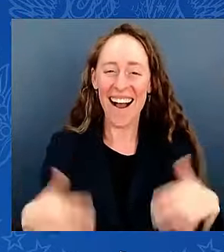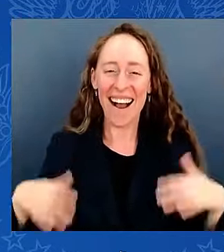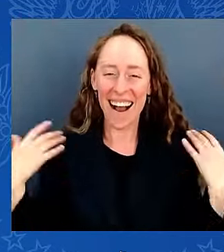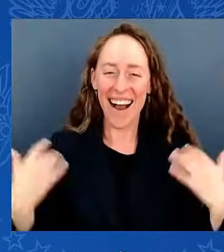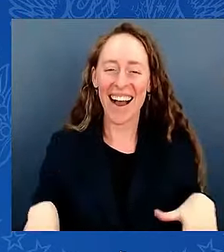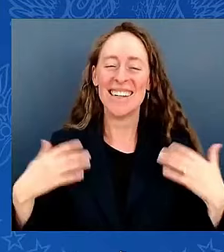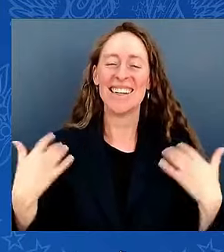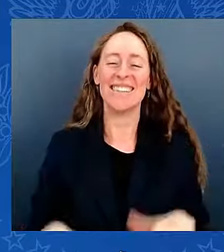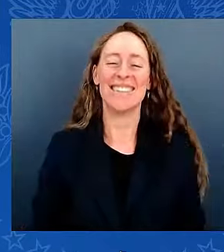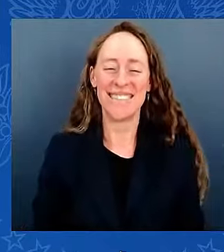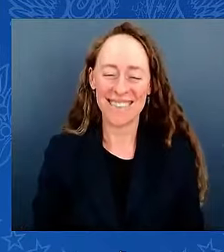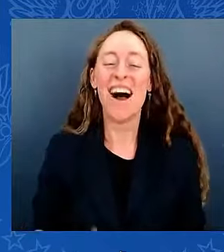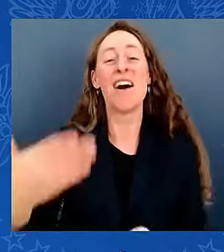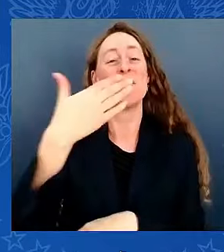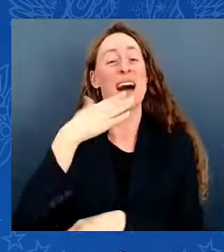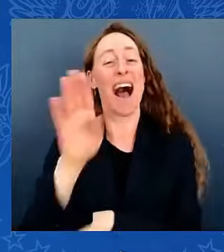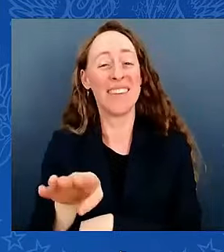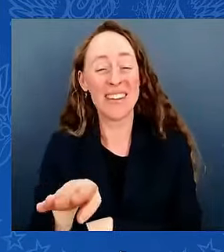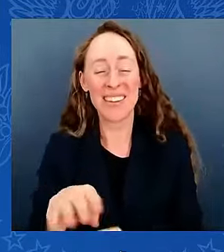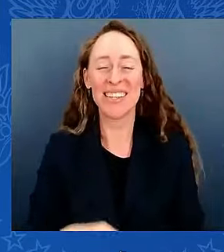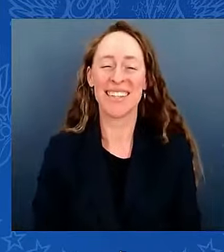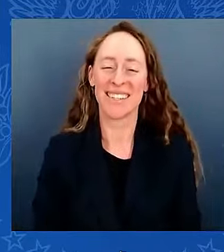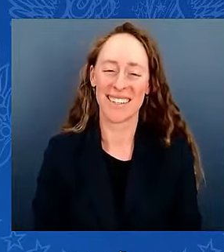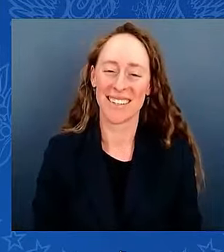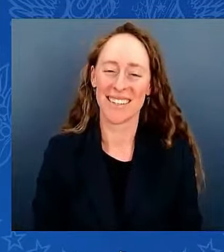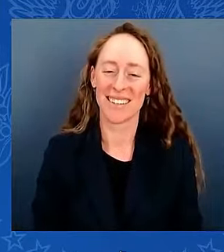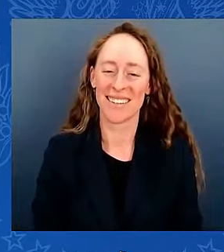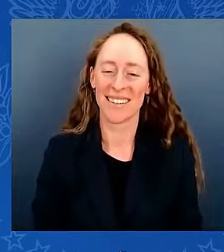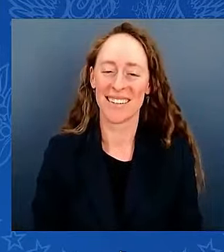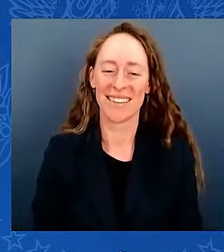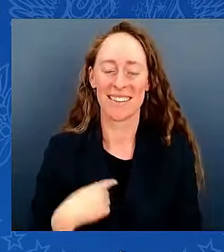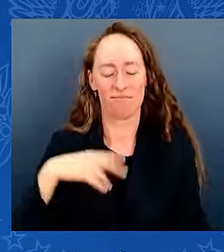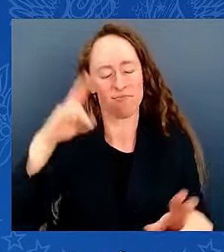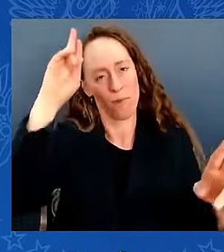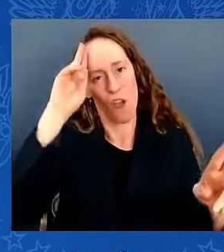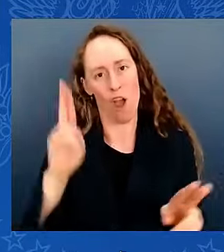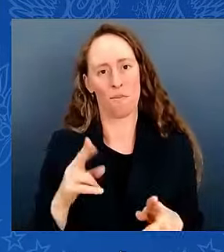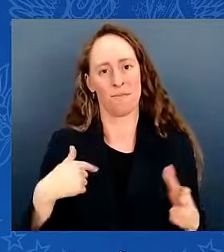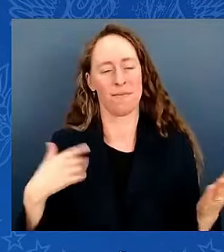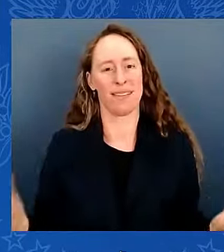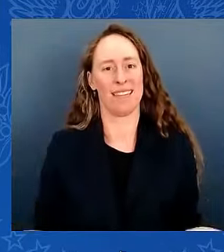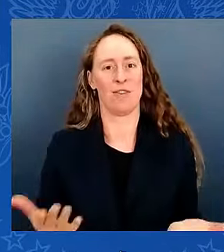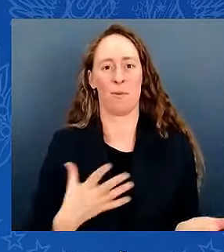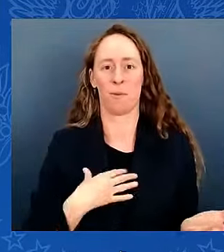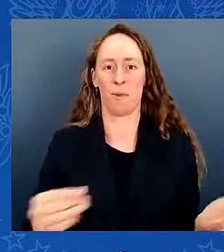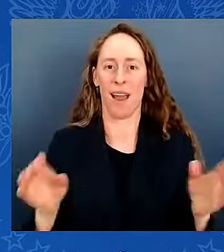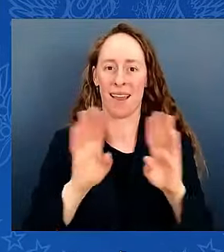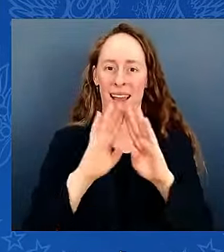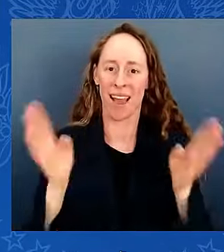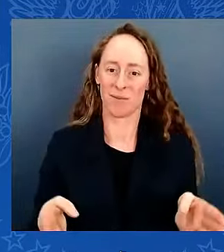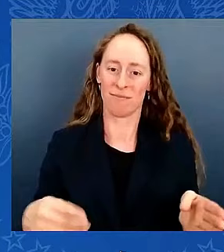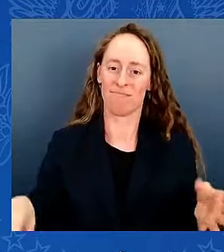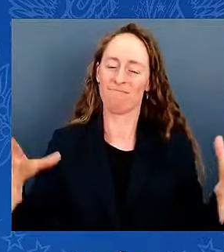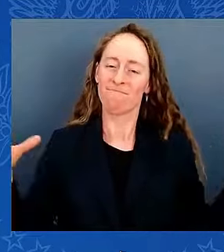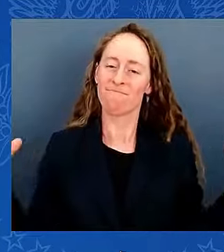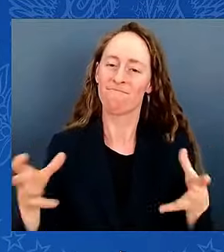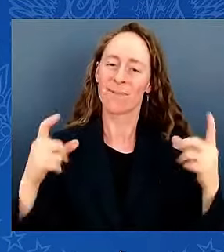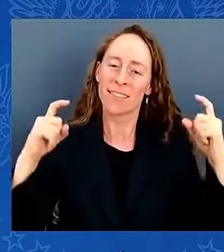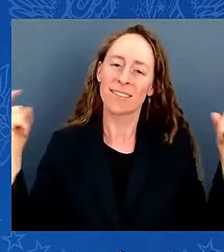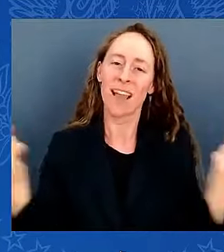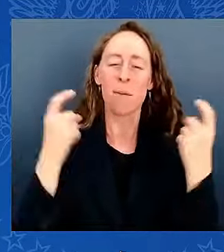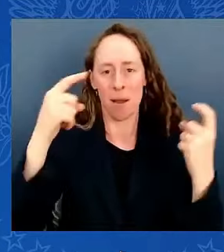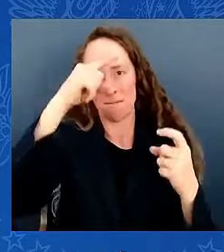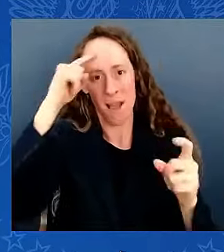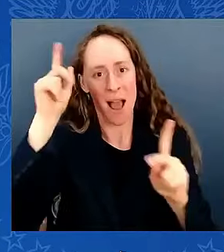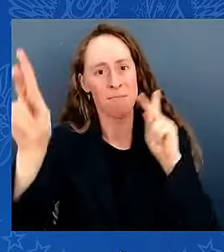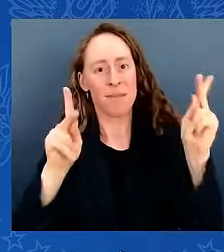It is an honor to be here at the White House for the celebration of Black excellence. I see so many faces in the audience that I have